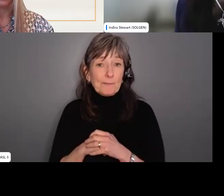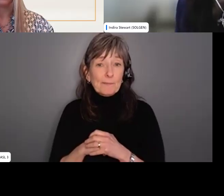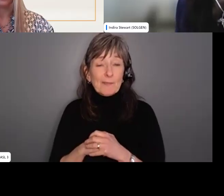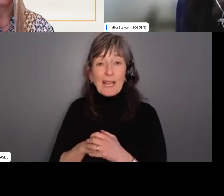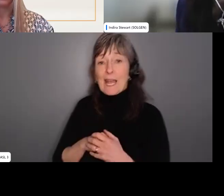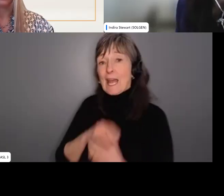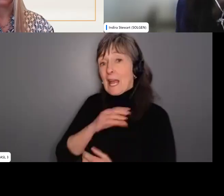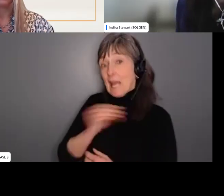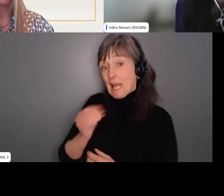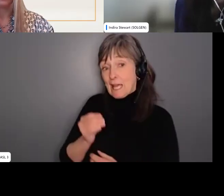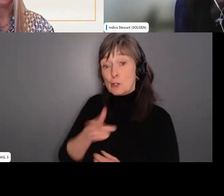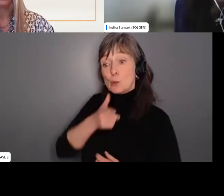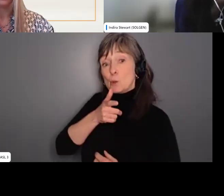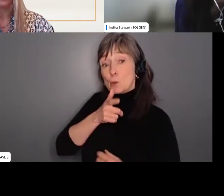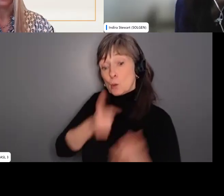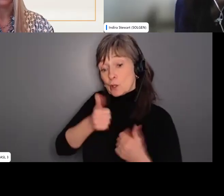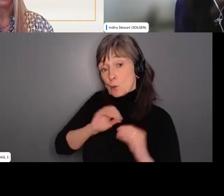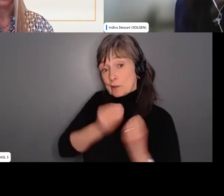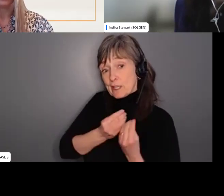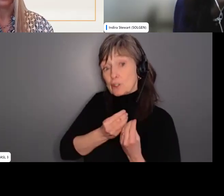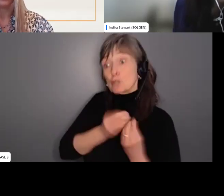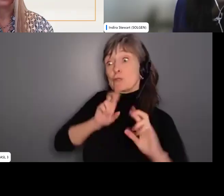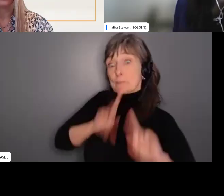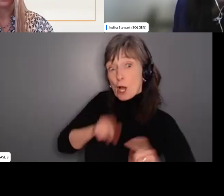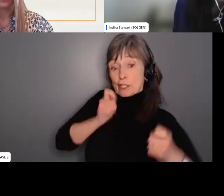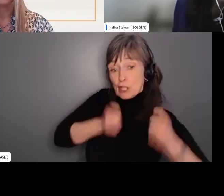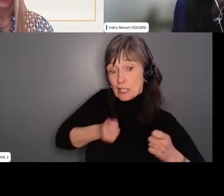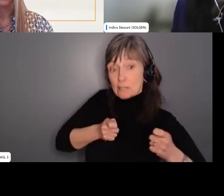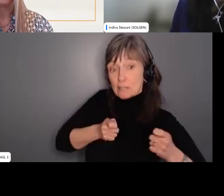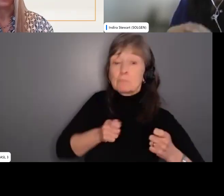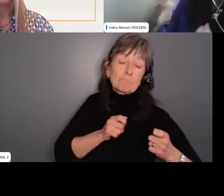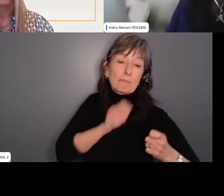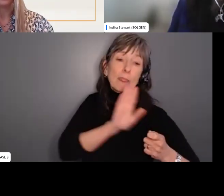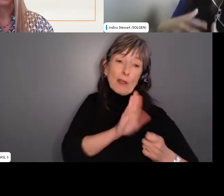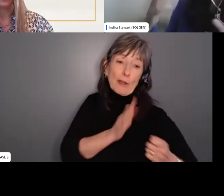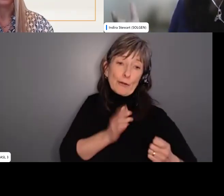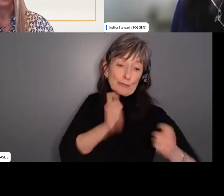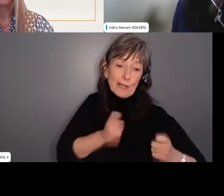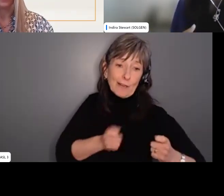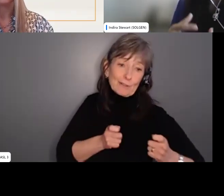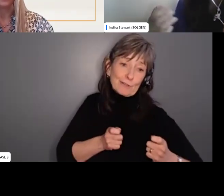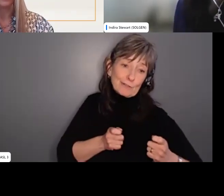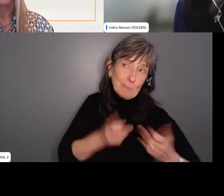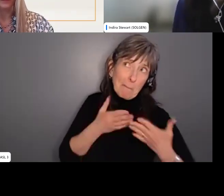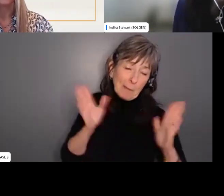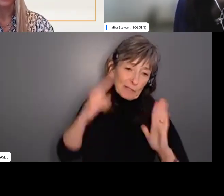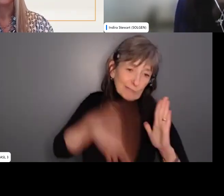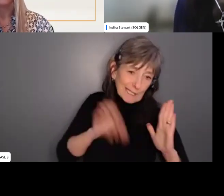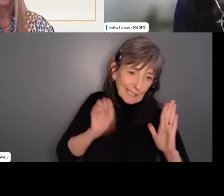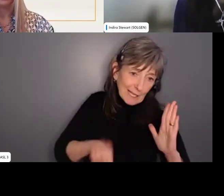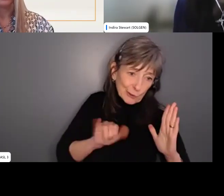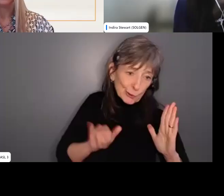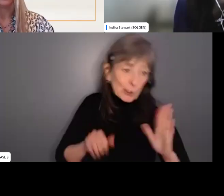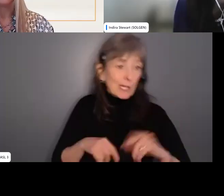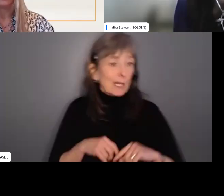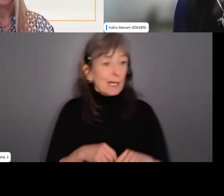are publicly available. But the Office of the Chief Coroner doesn't, have a system for auditing all